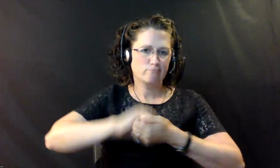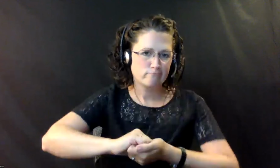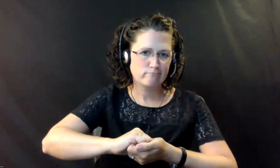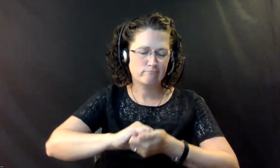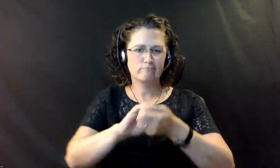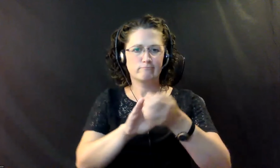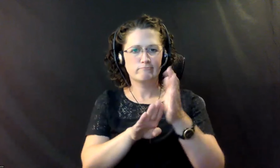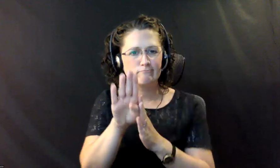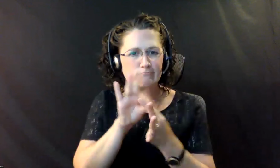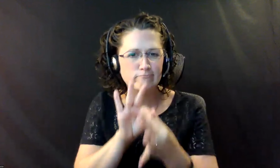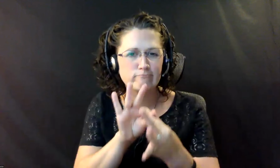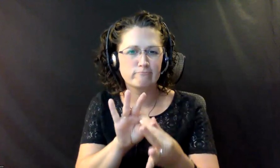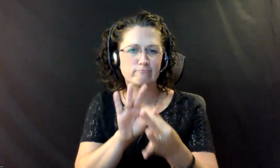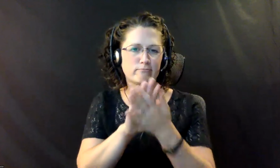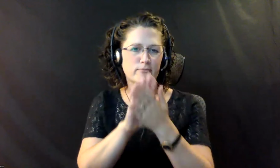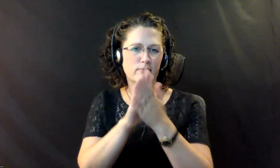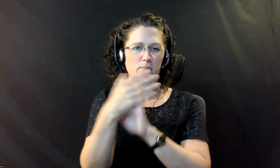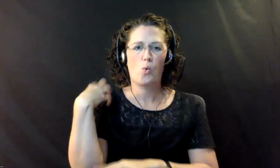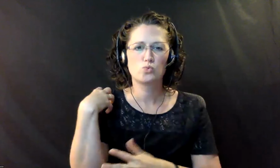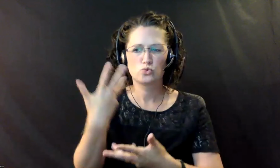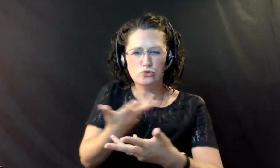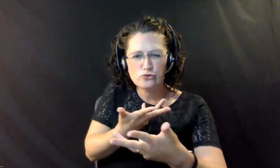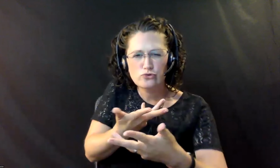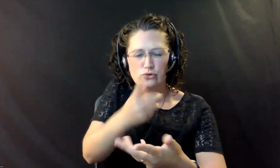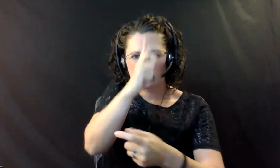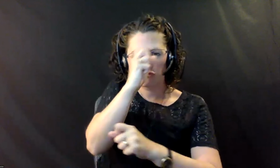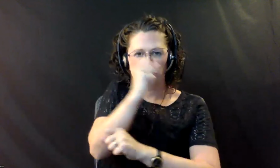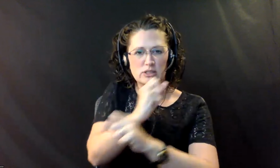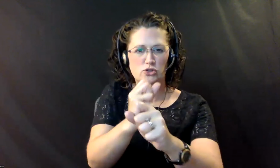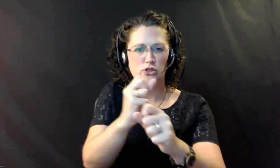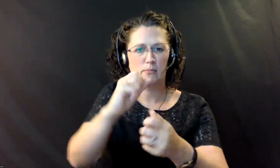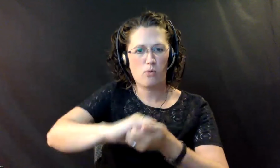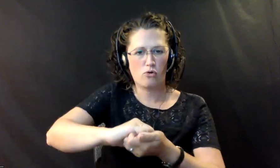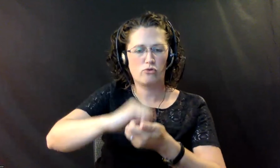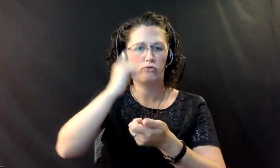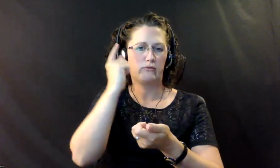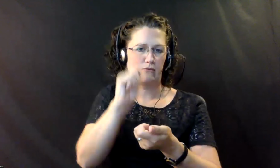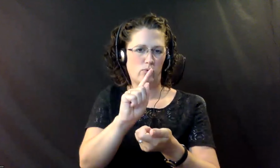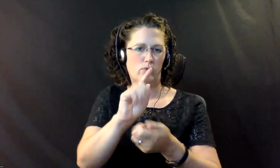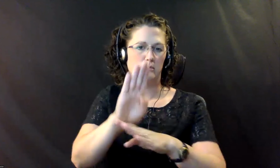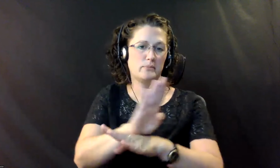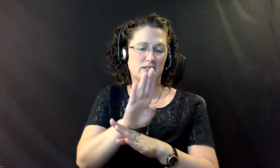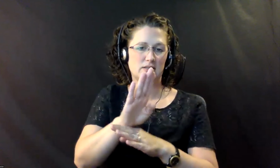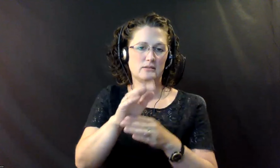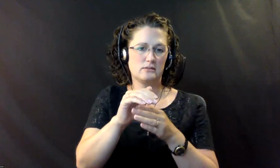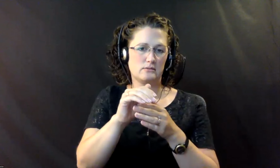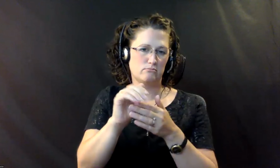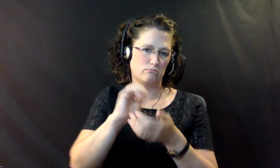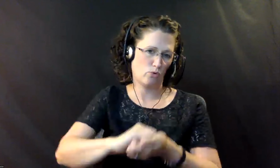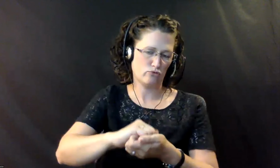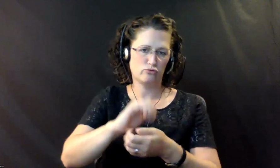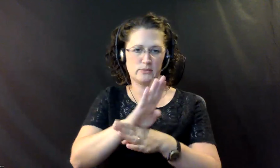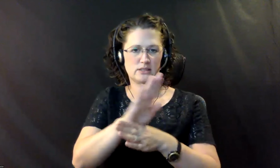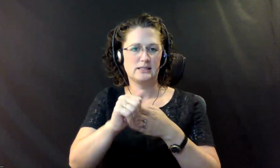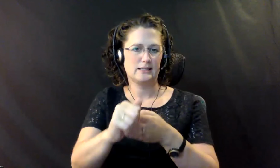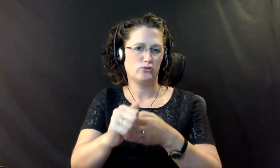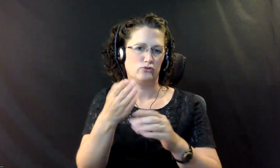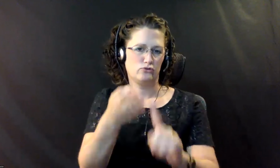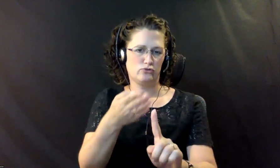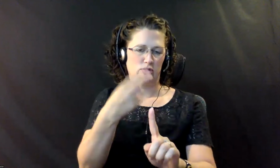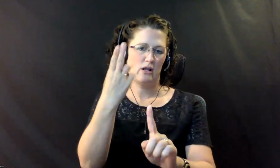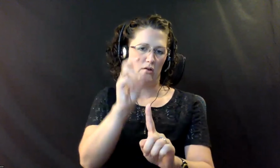the coach, et cetera, the strategic partner for the business leaders and the business partners in higher education. And as well,